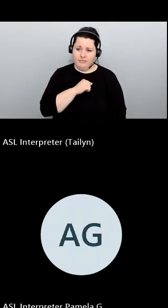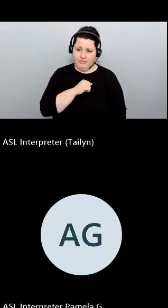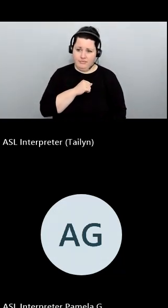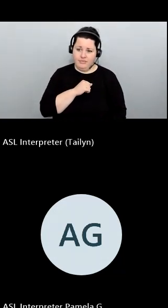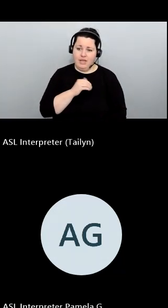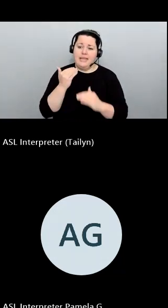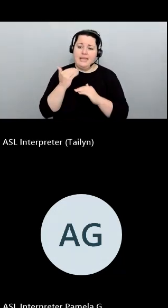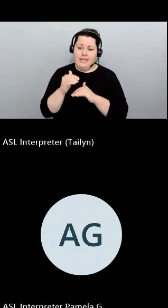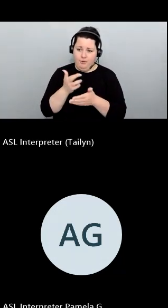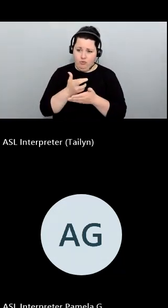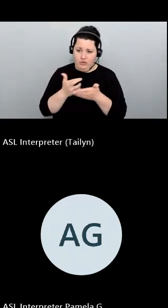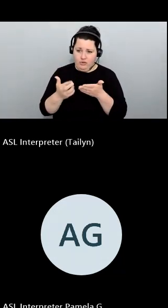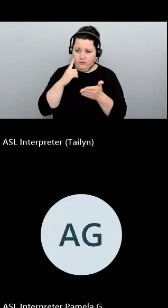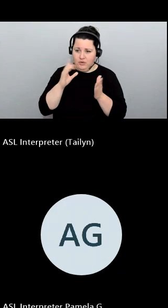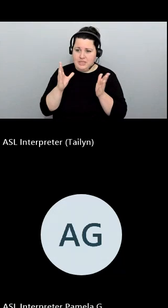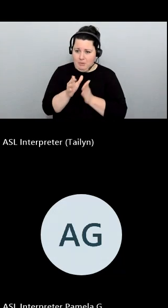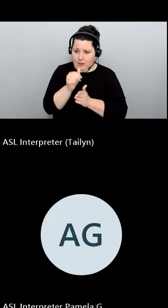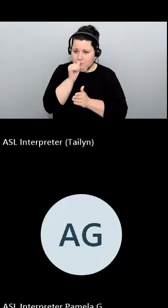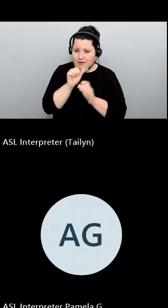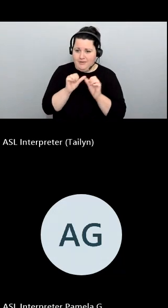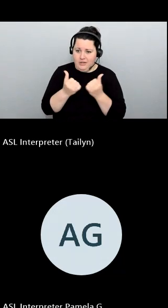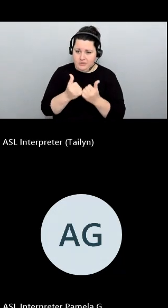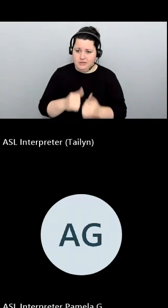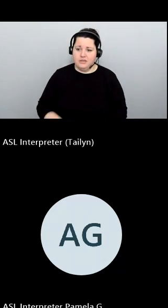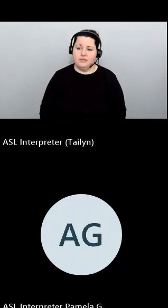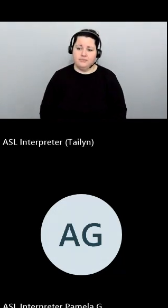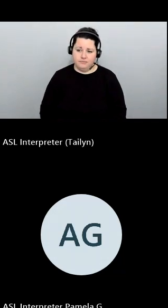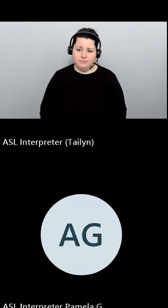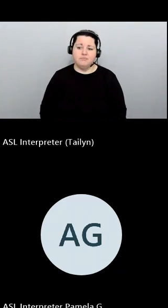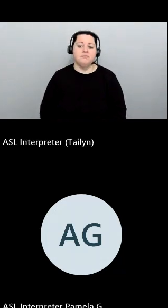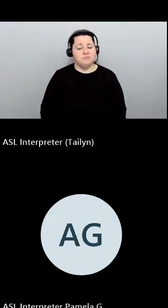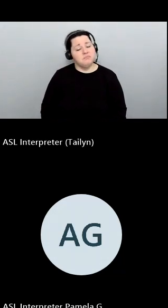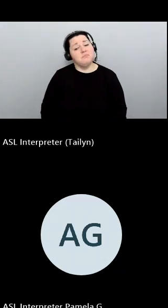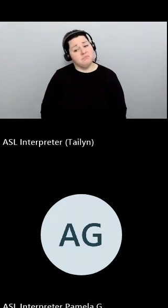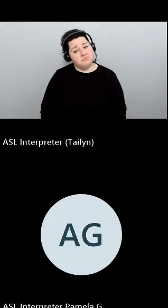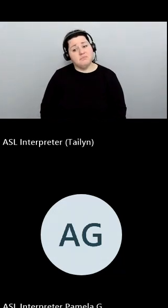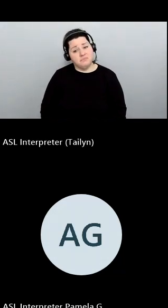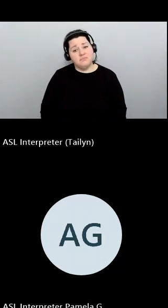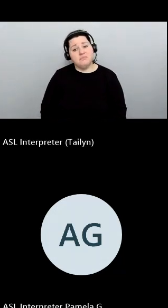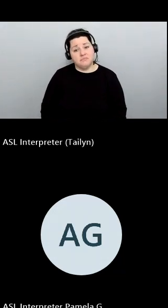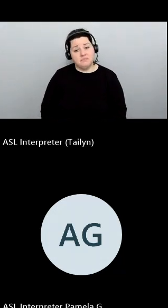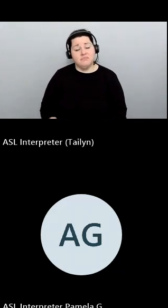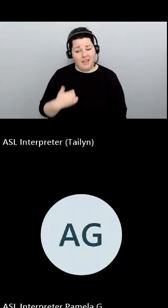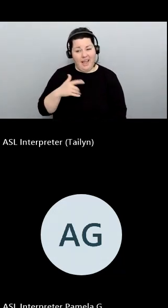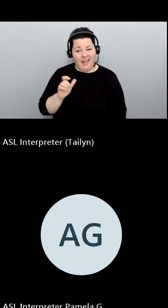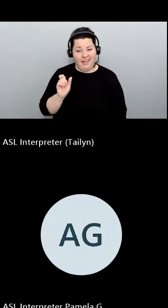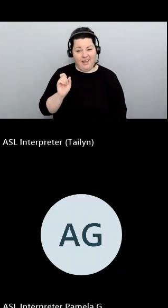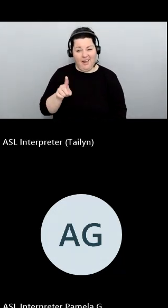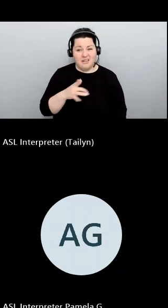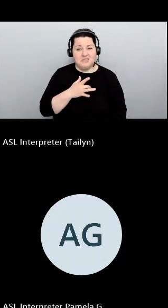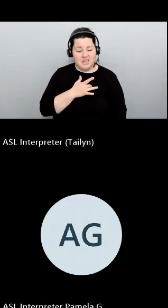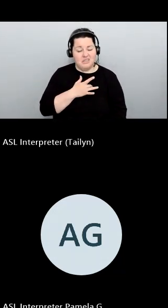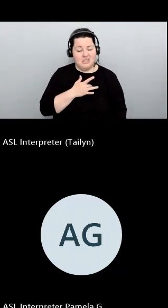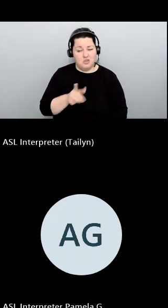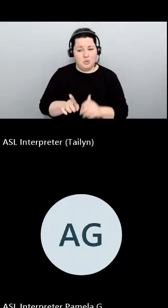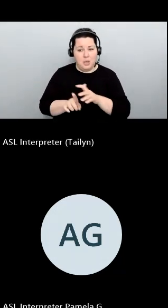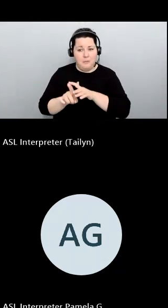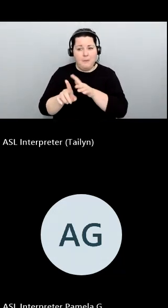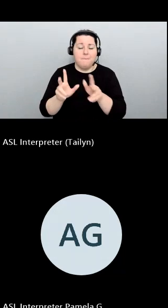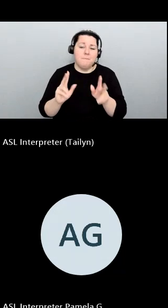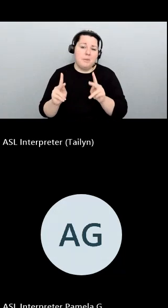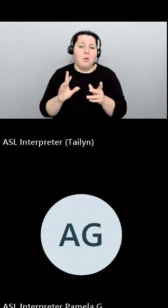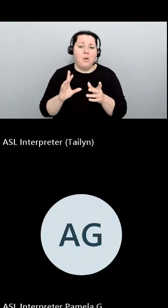Limited resources in small private agency. Yeah, that comes up a lot when I ask this question in these sessions. People talk